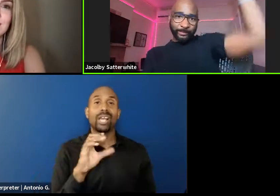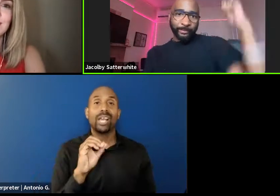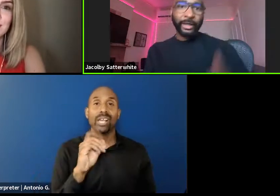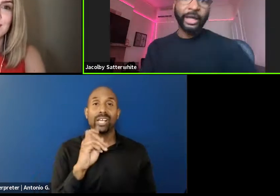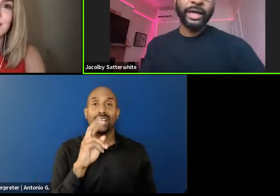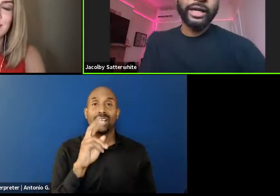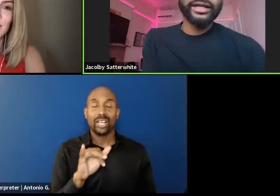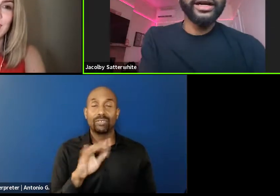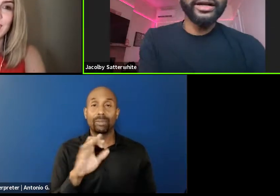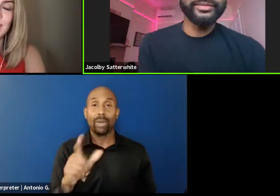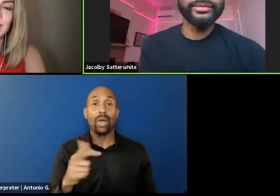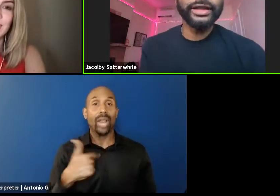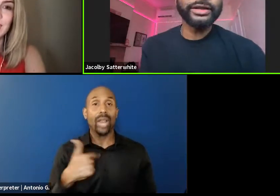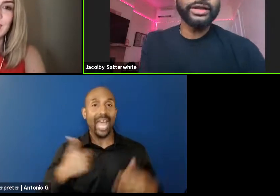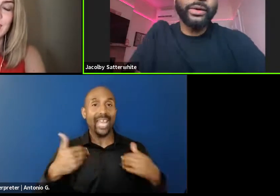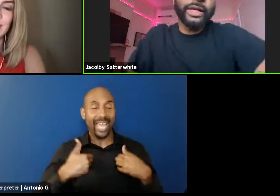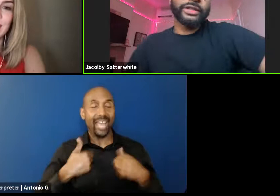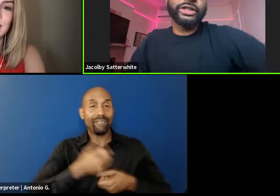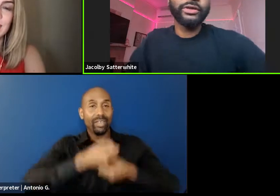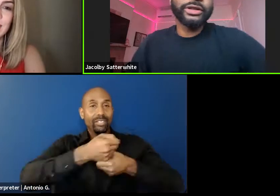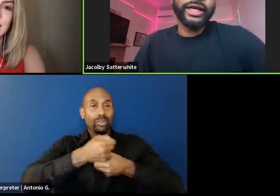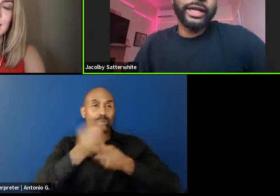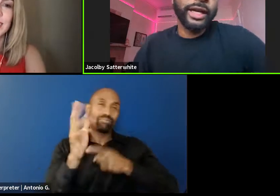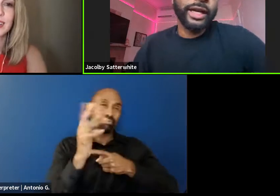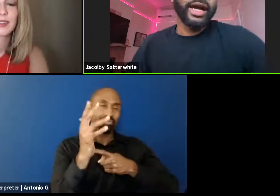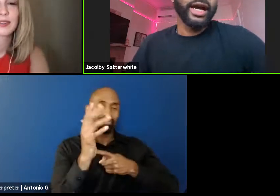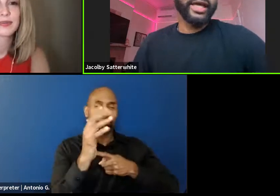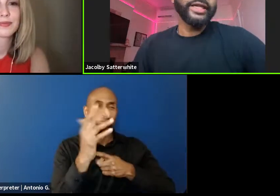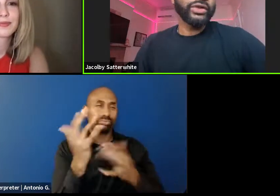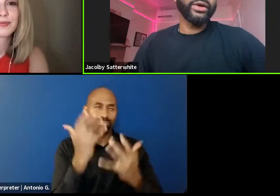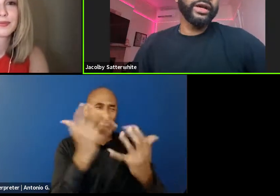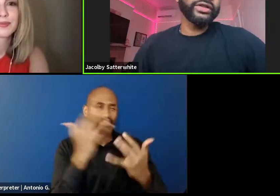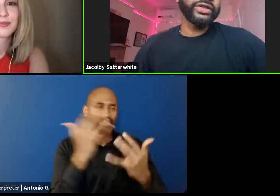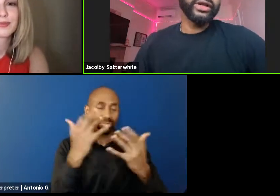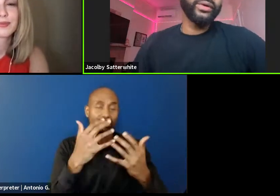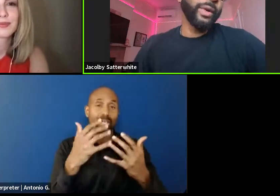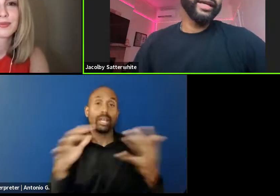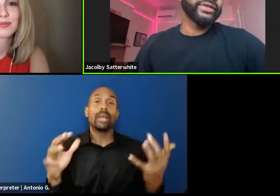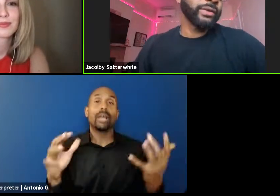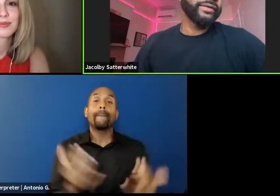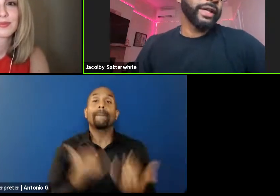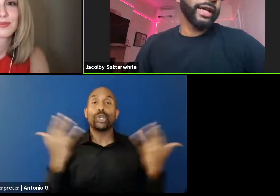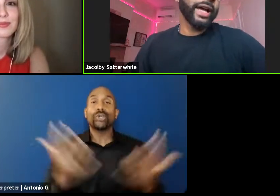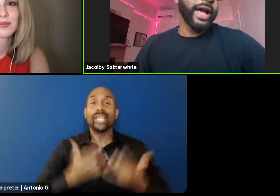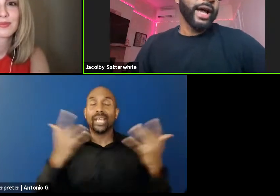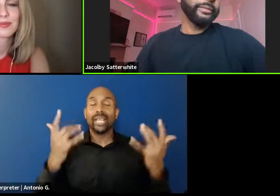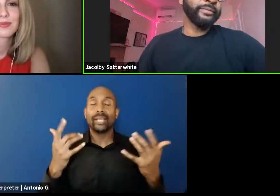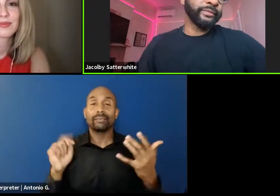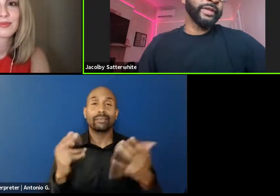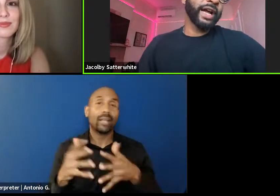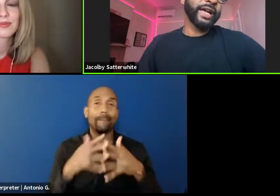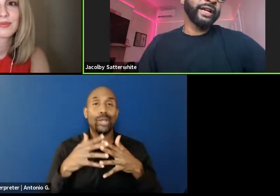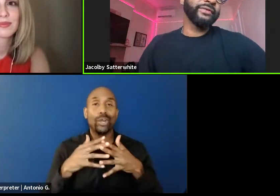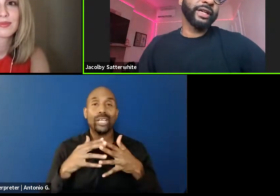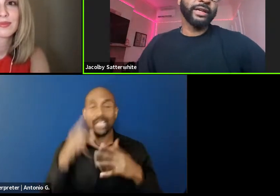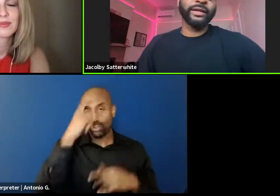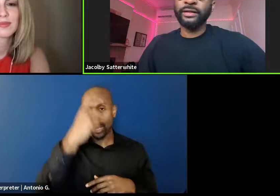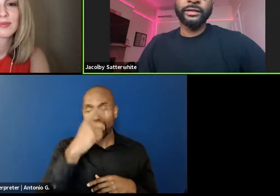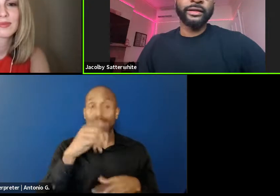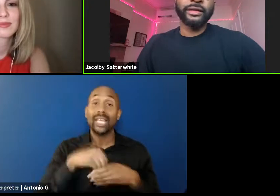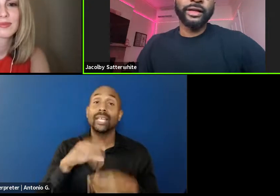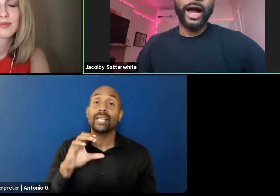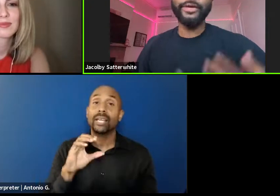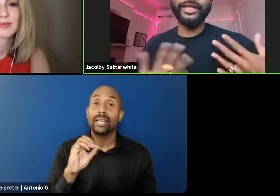dream. And so it shows, like, it's sort of, in a way it's sort of like, I kind of